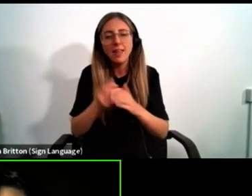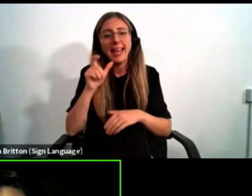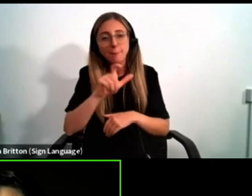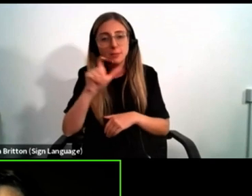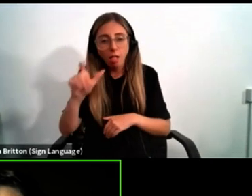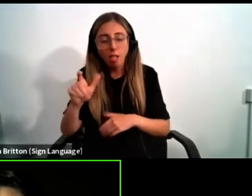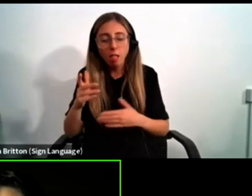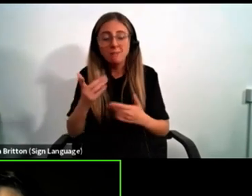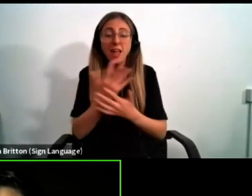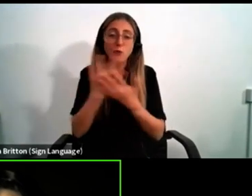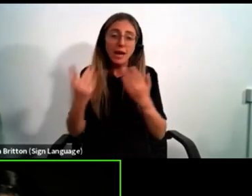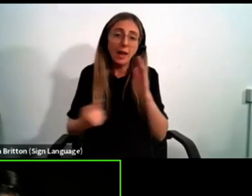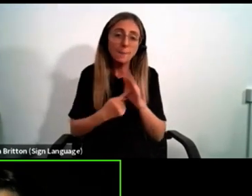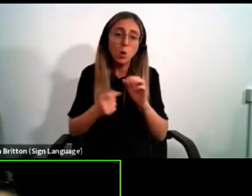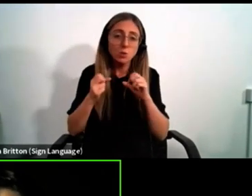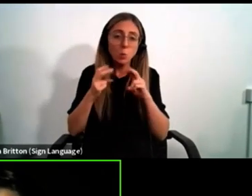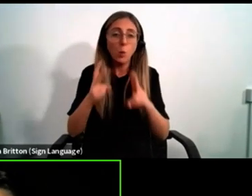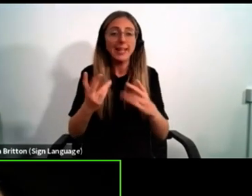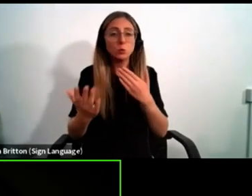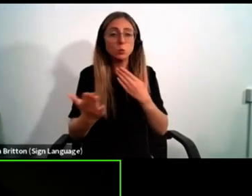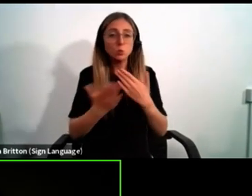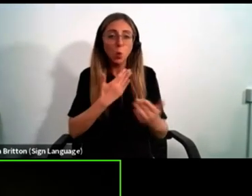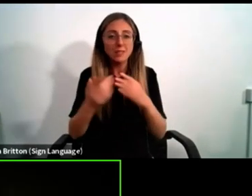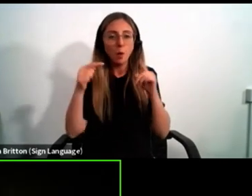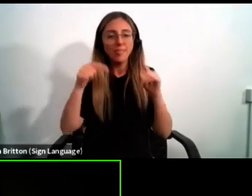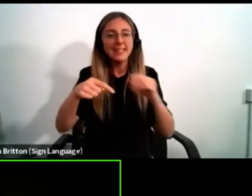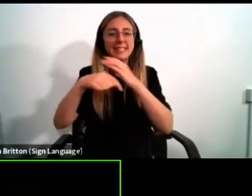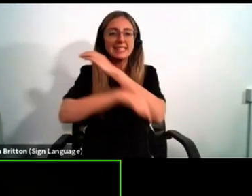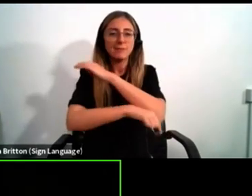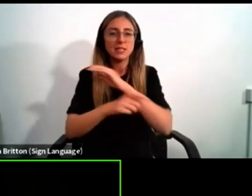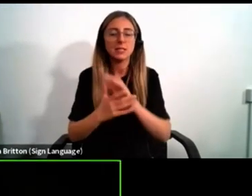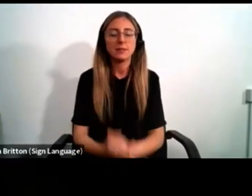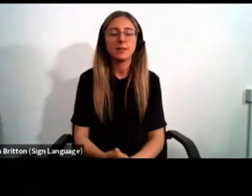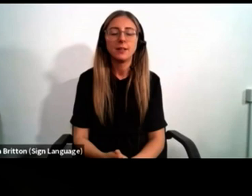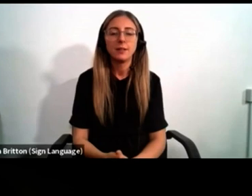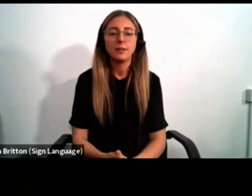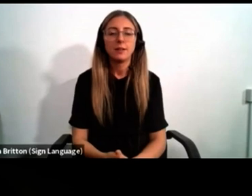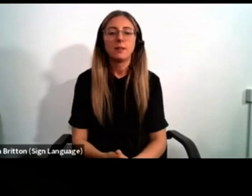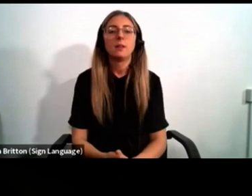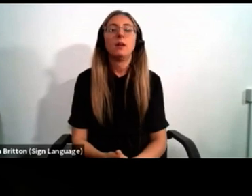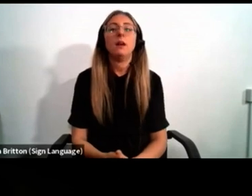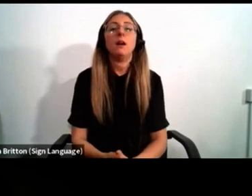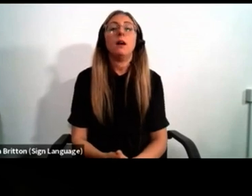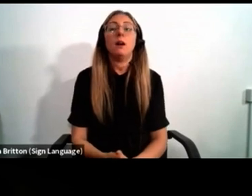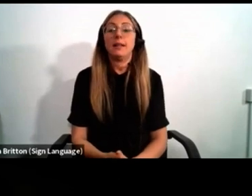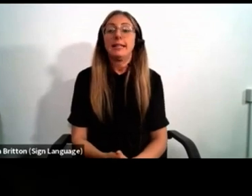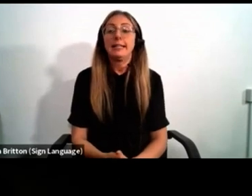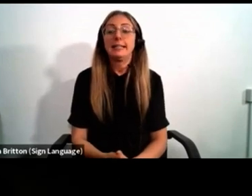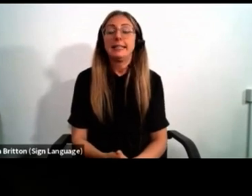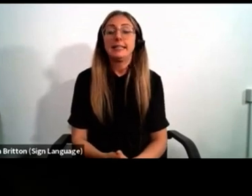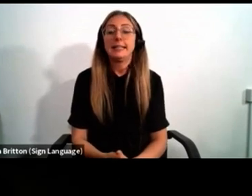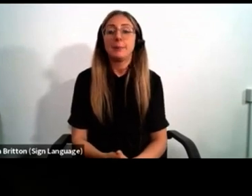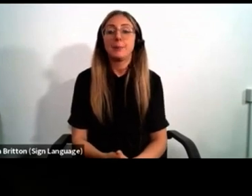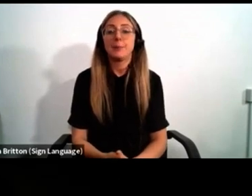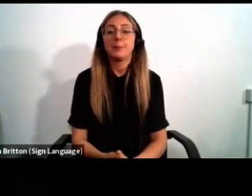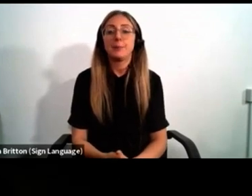very important ways to address this deficit. Thank you, Your Excellency. I hope all of you in your